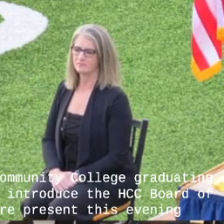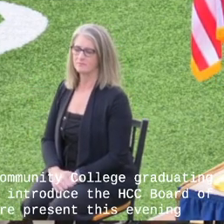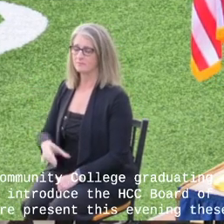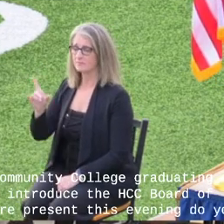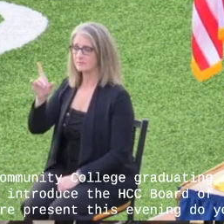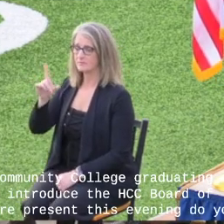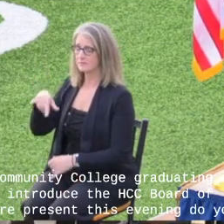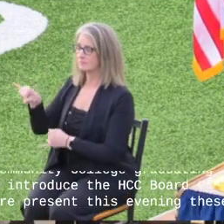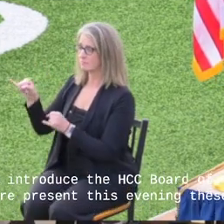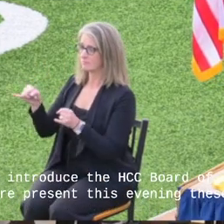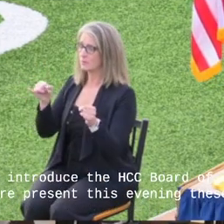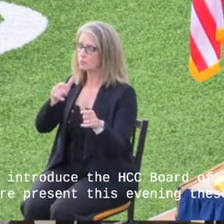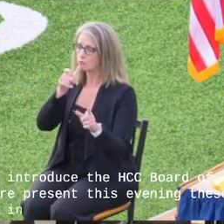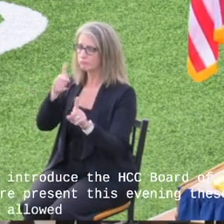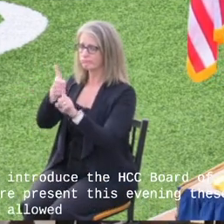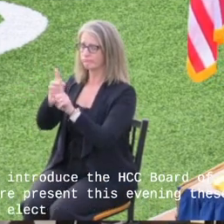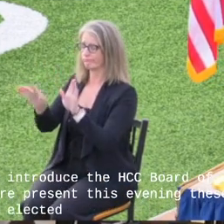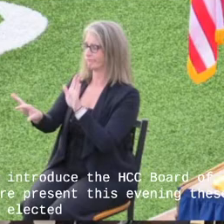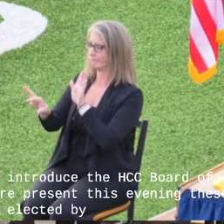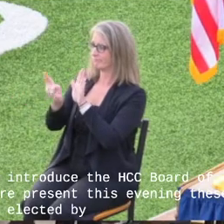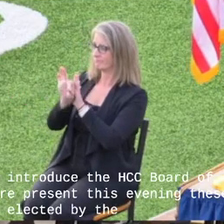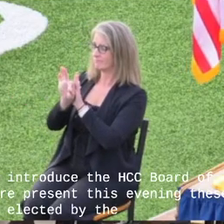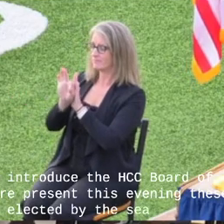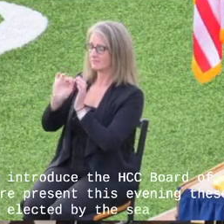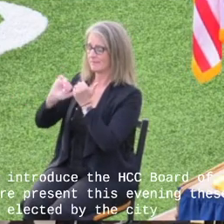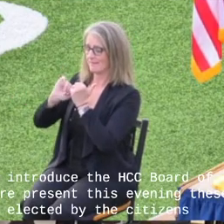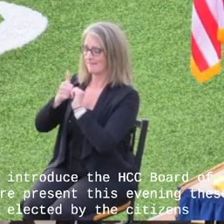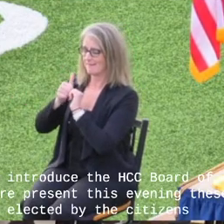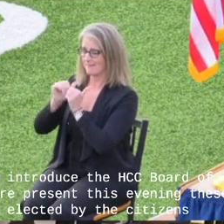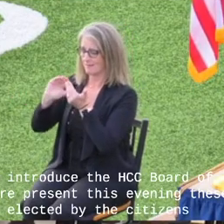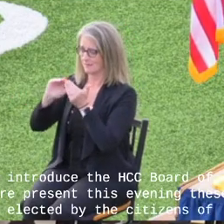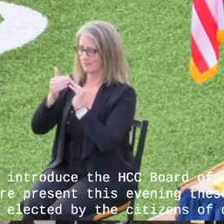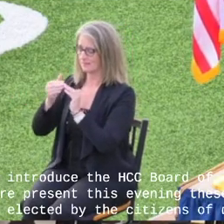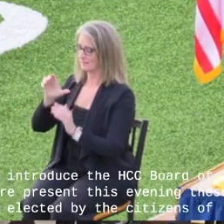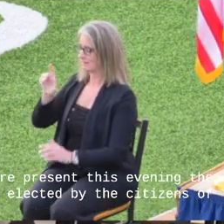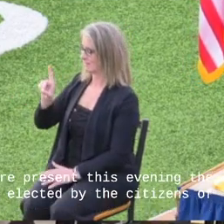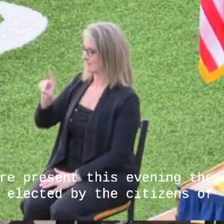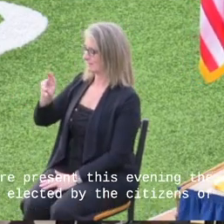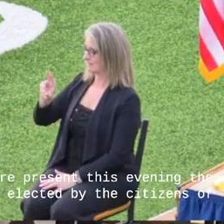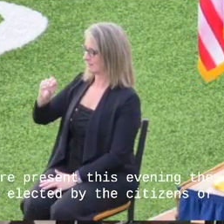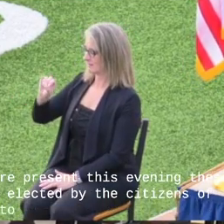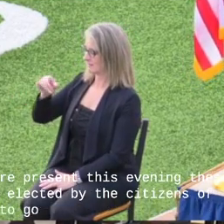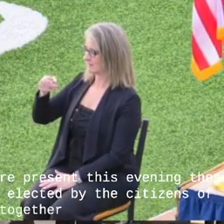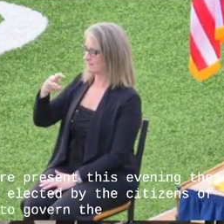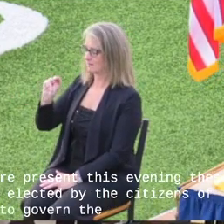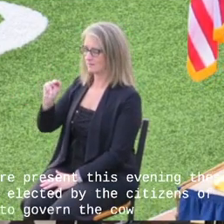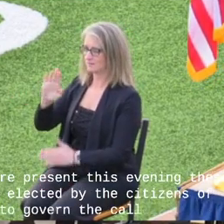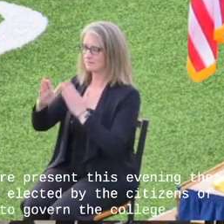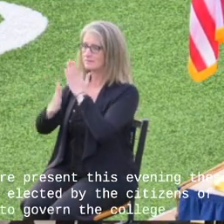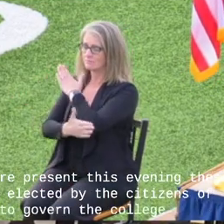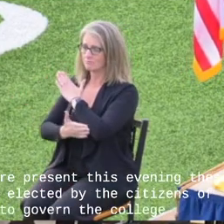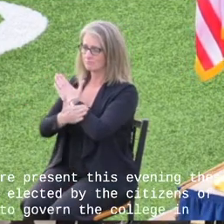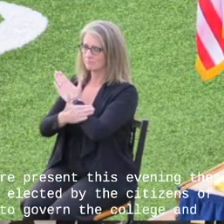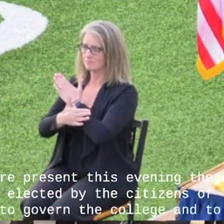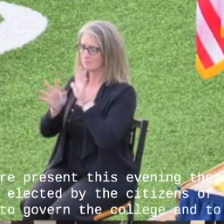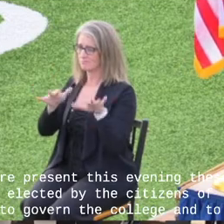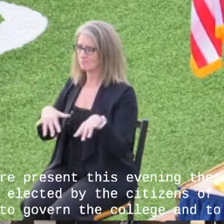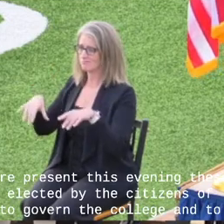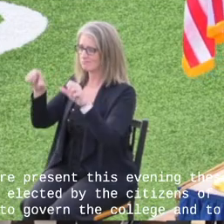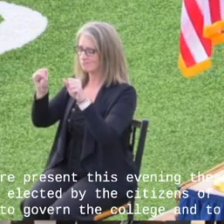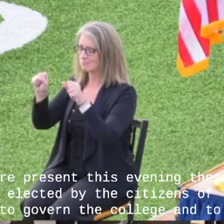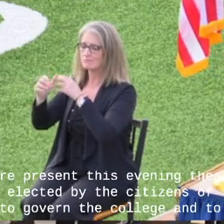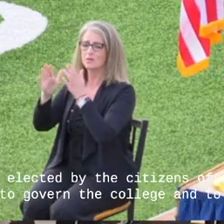These individuals are elected by the citizens of Donovan County to govern the college and to do